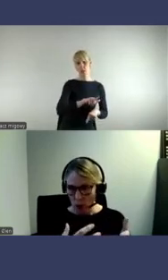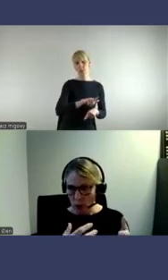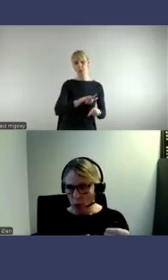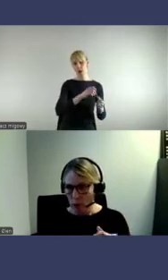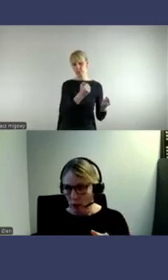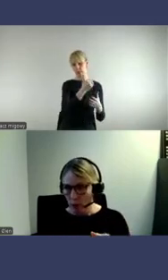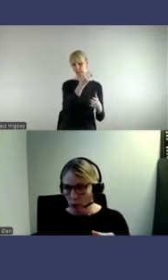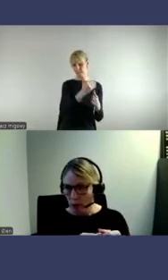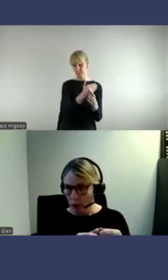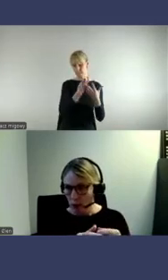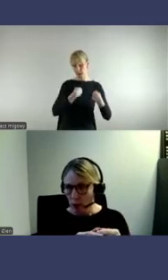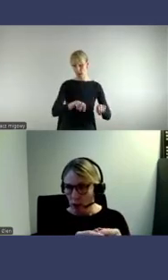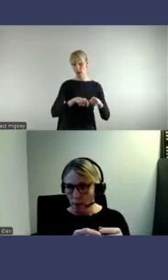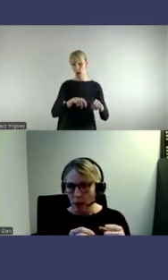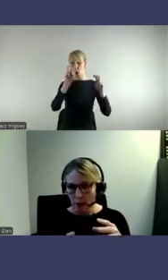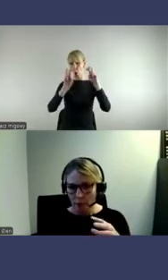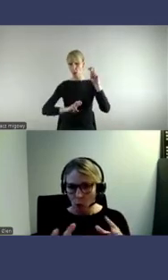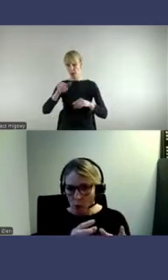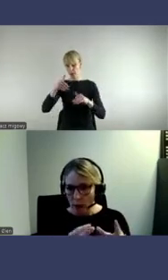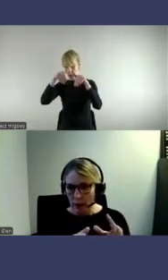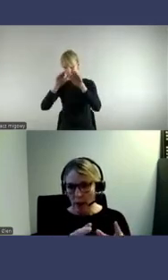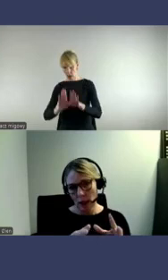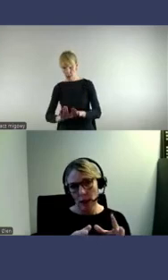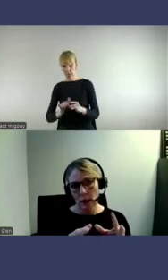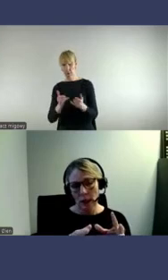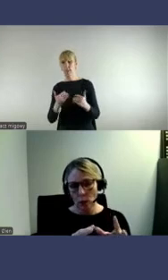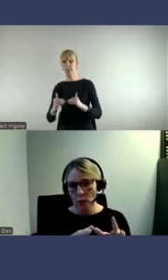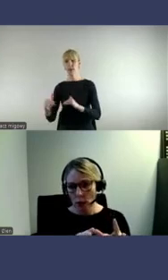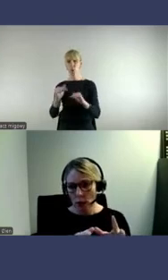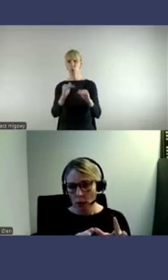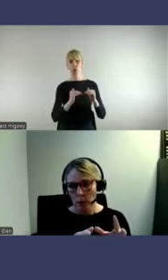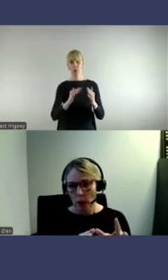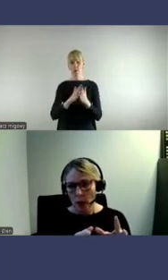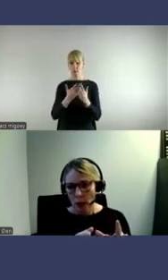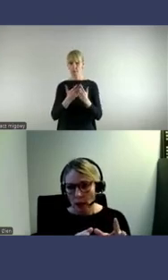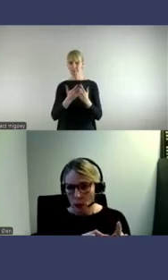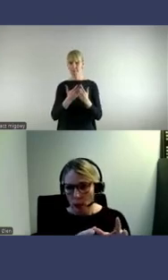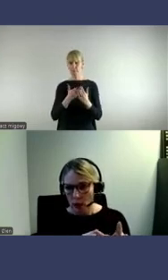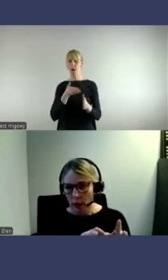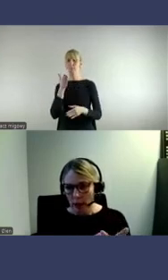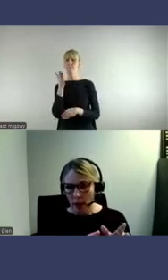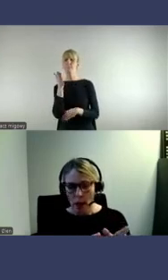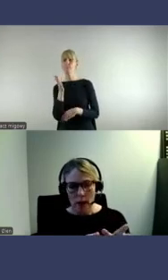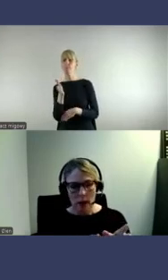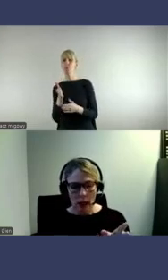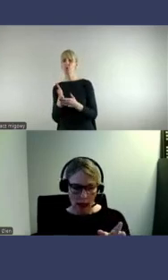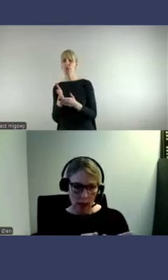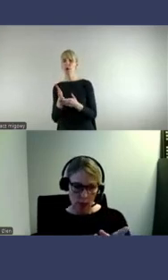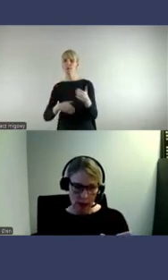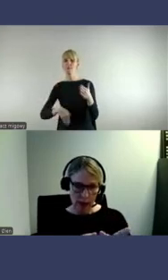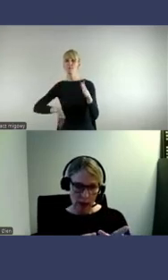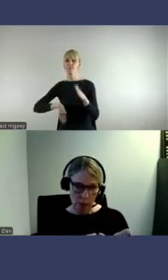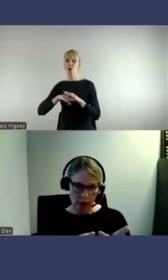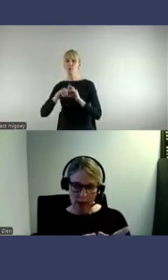also the personnel resources, and formalizing these in agreements and including them in exercises and